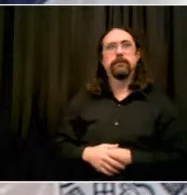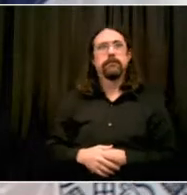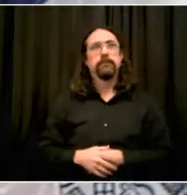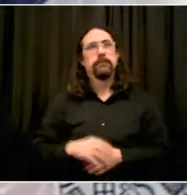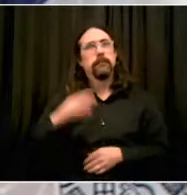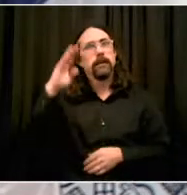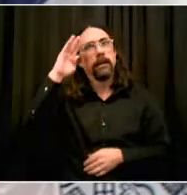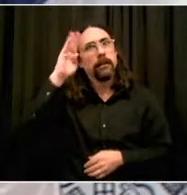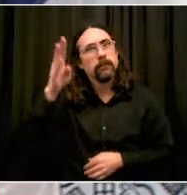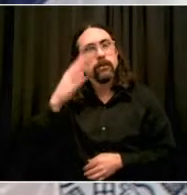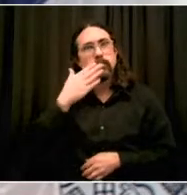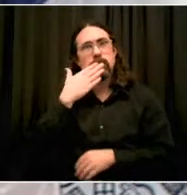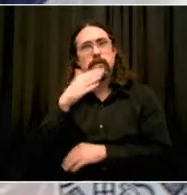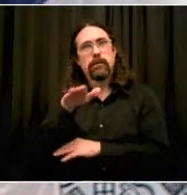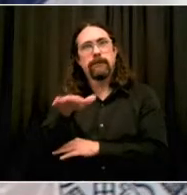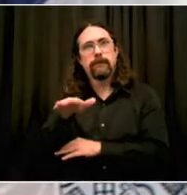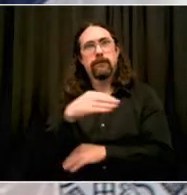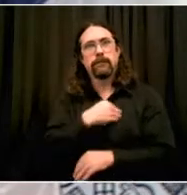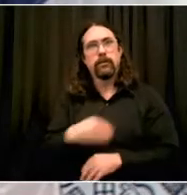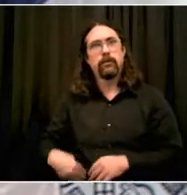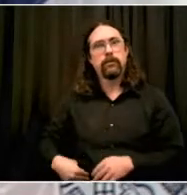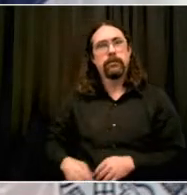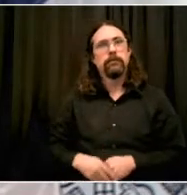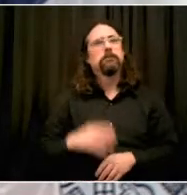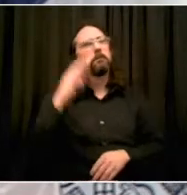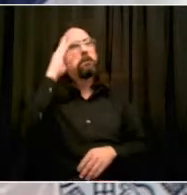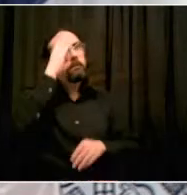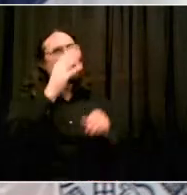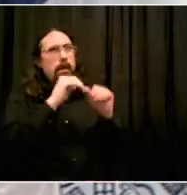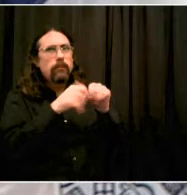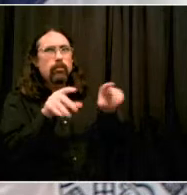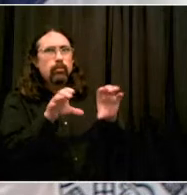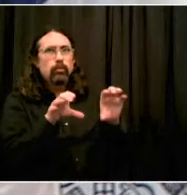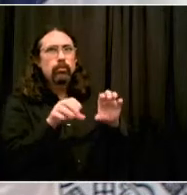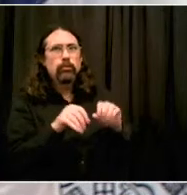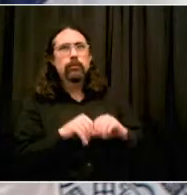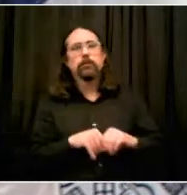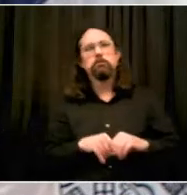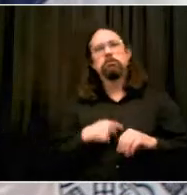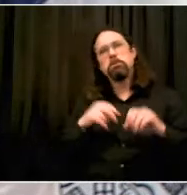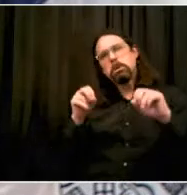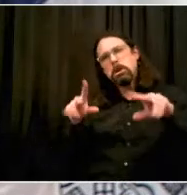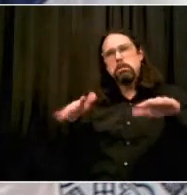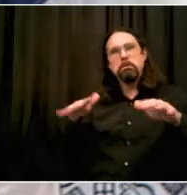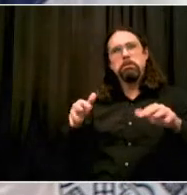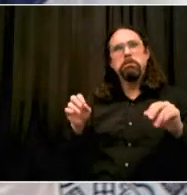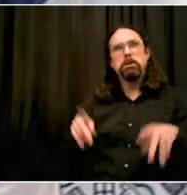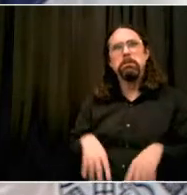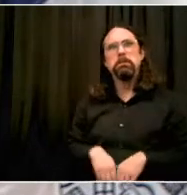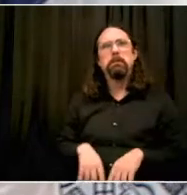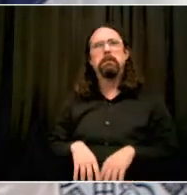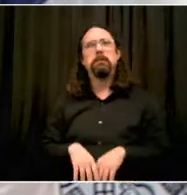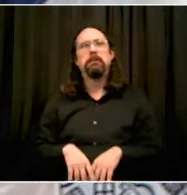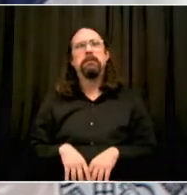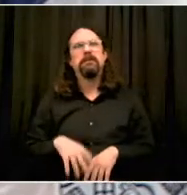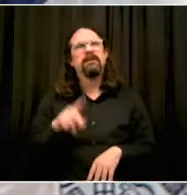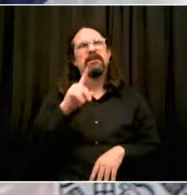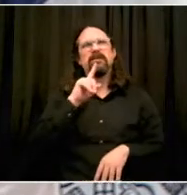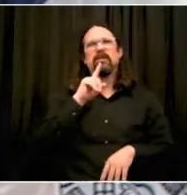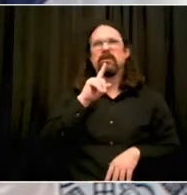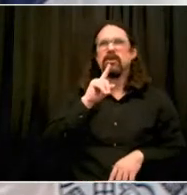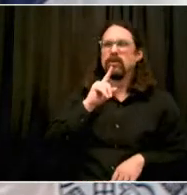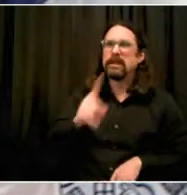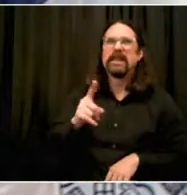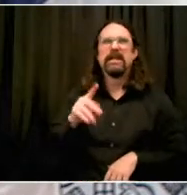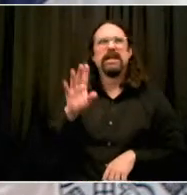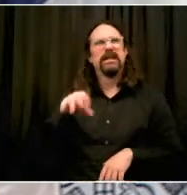Okay. Just trying to get a clearer picture of what happened today, really. Did you make clear to the governor that you